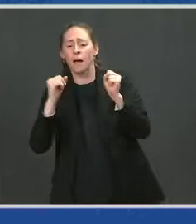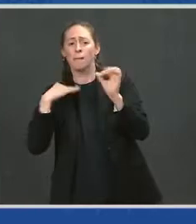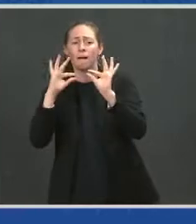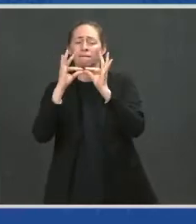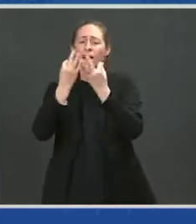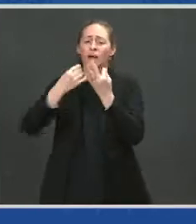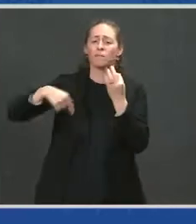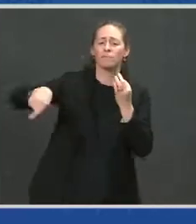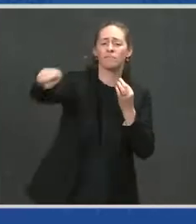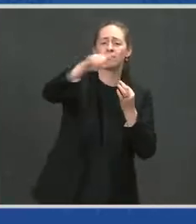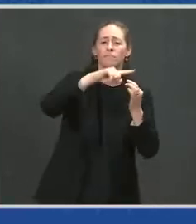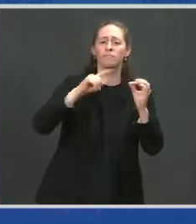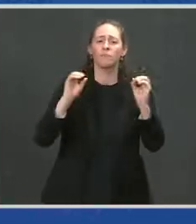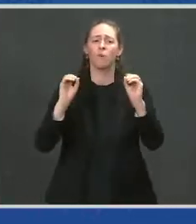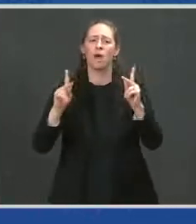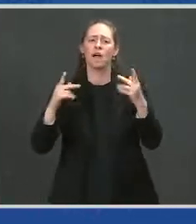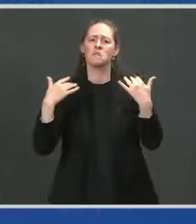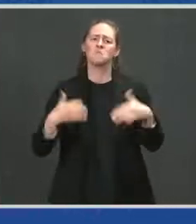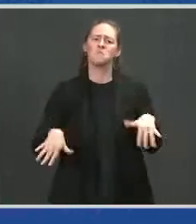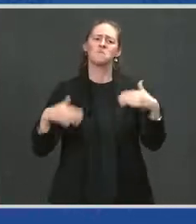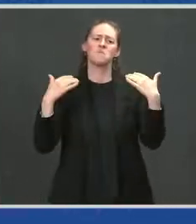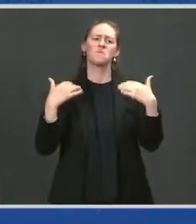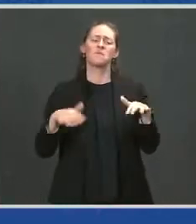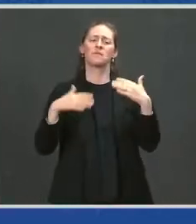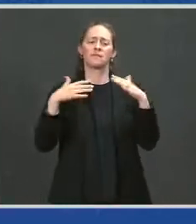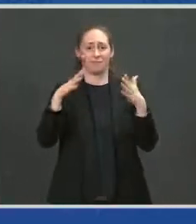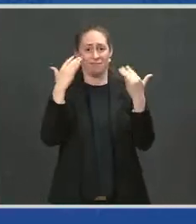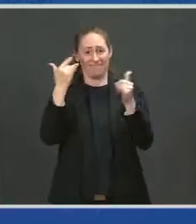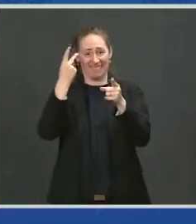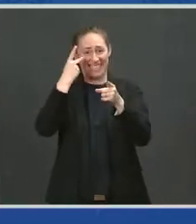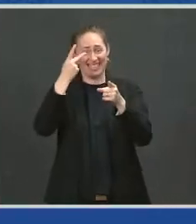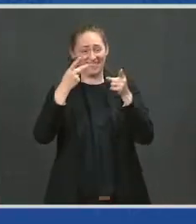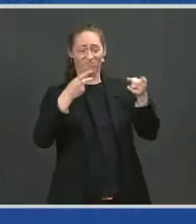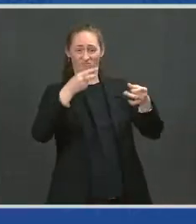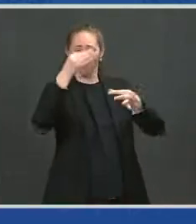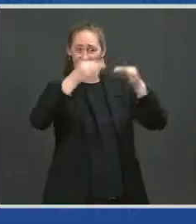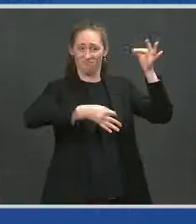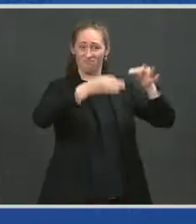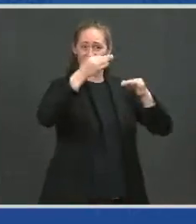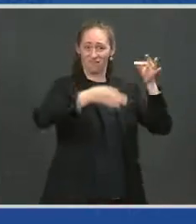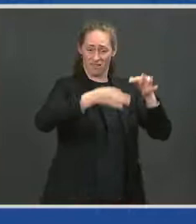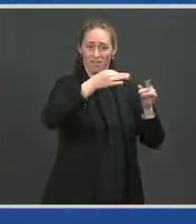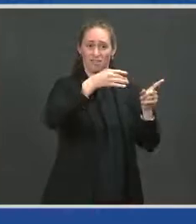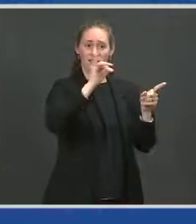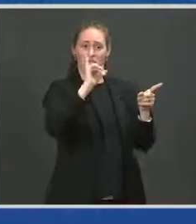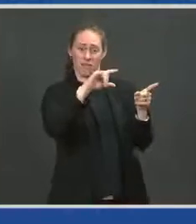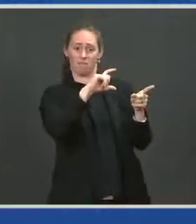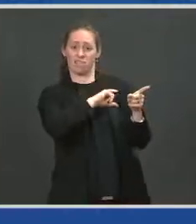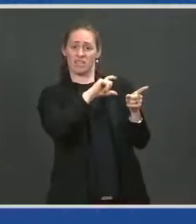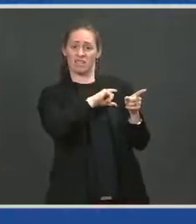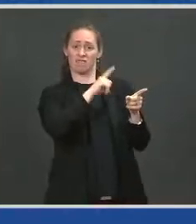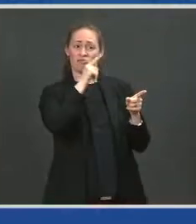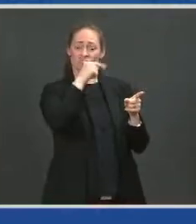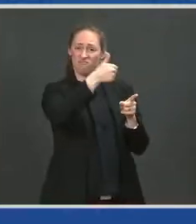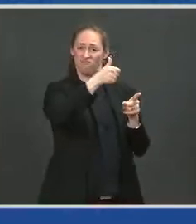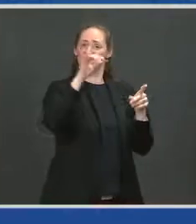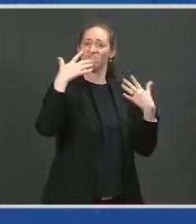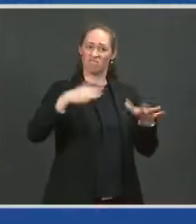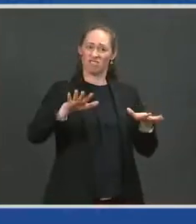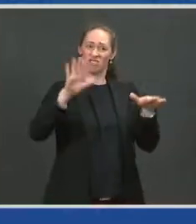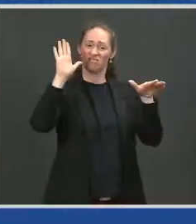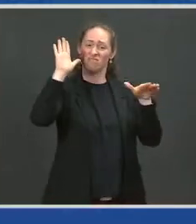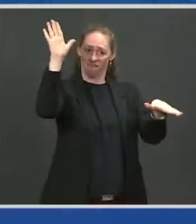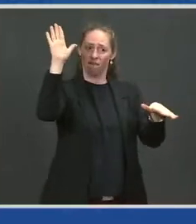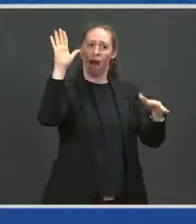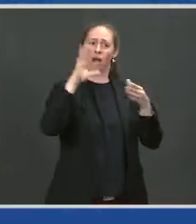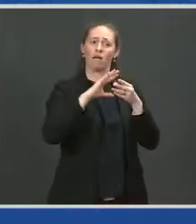Again, as we saw in this trial from the fellow police officers who testified, most men and